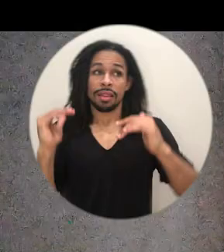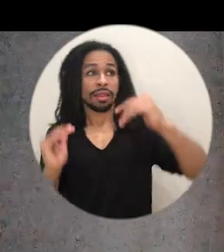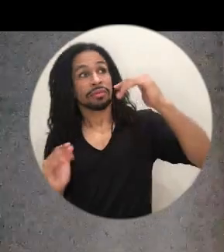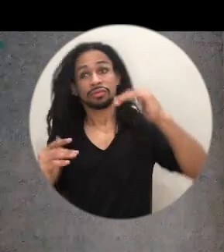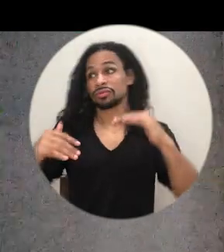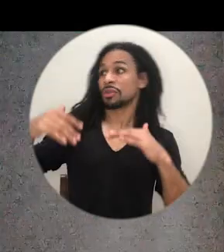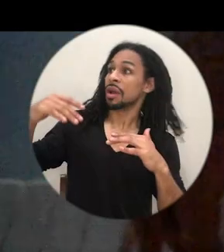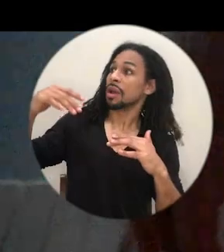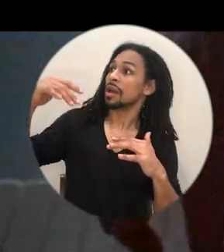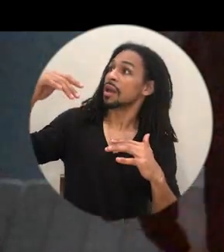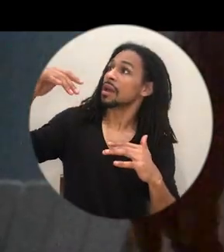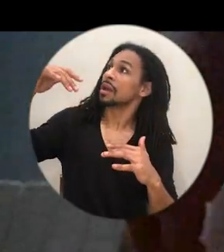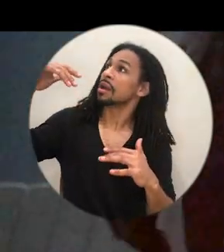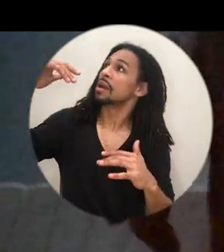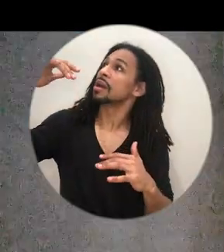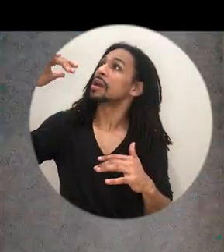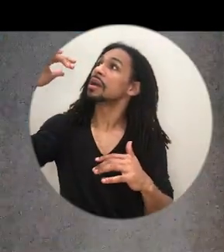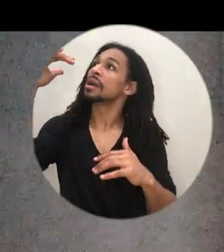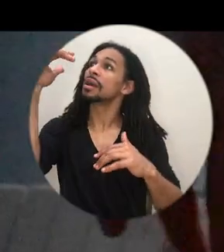Grappling and squirming, wrestling,